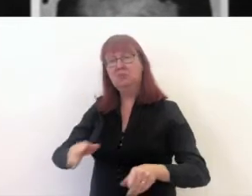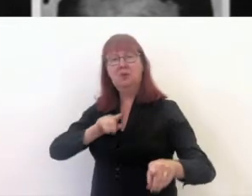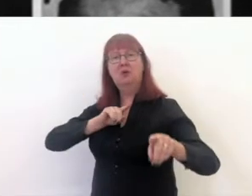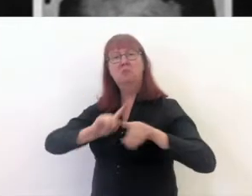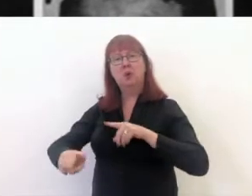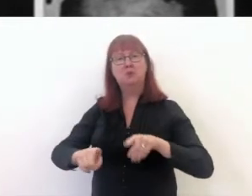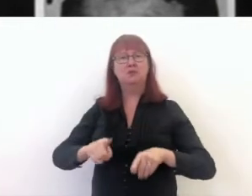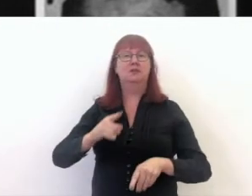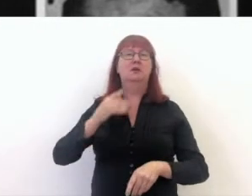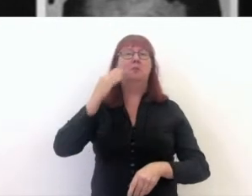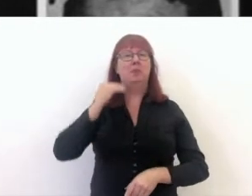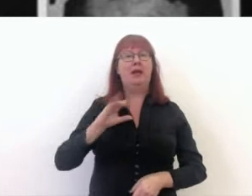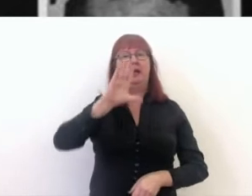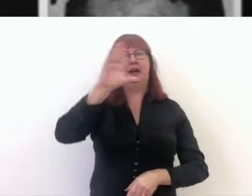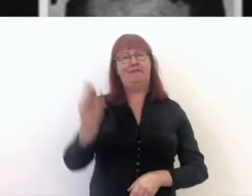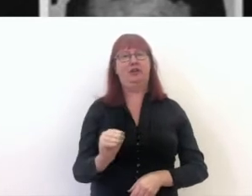black African population.